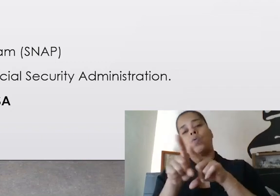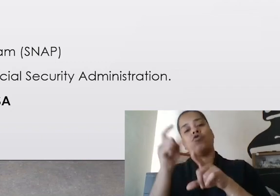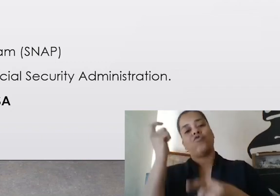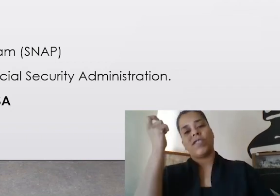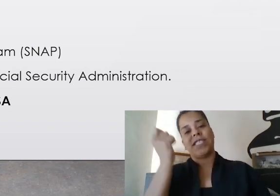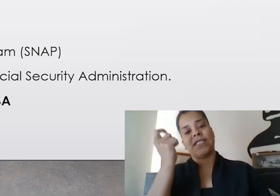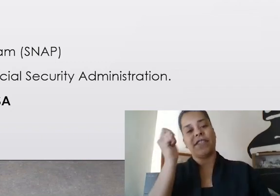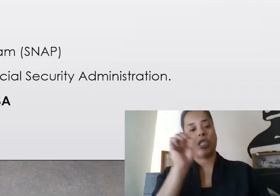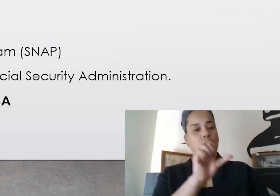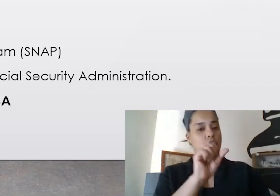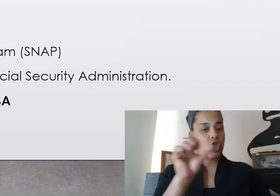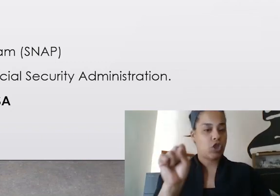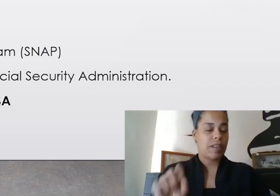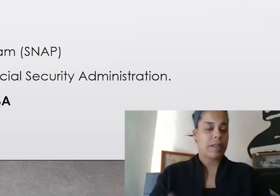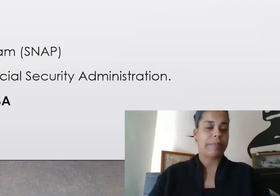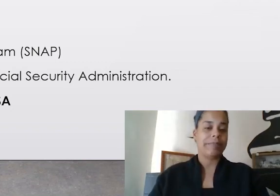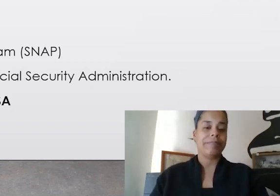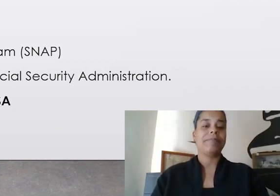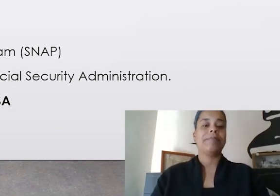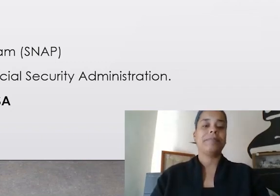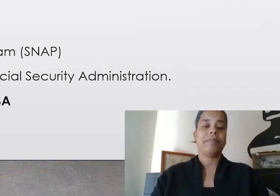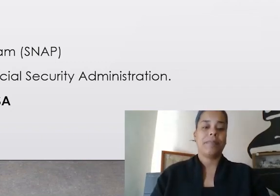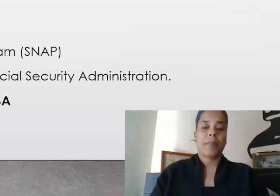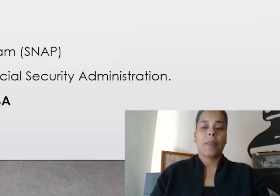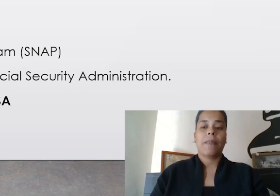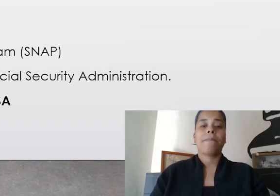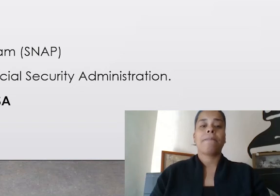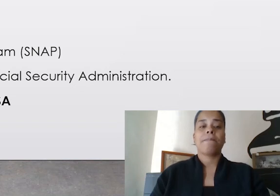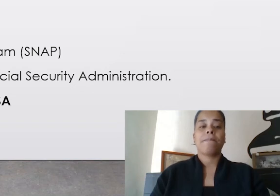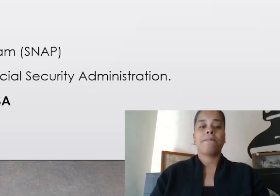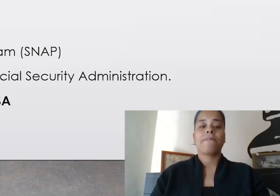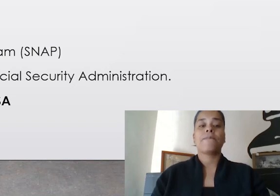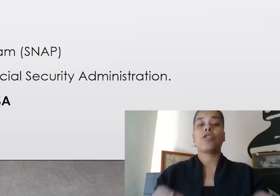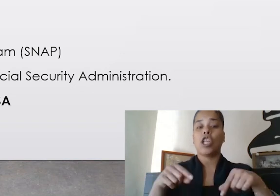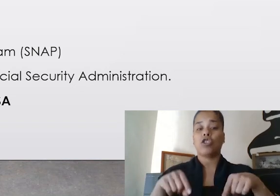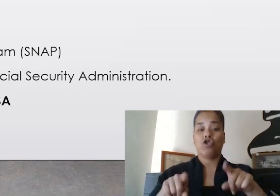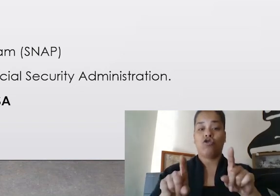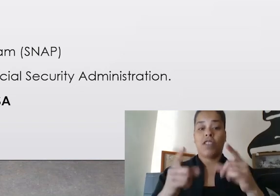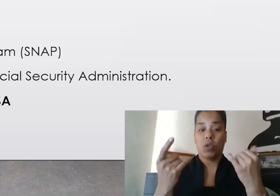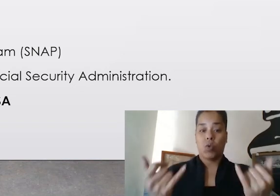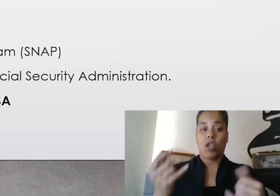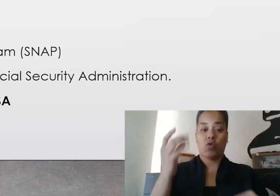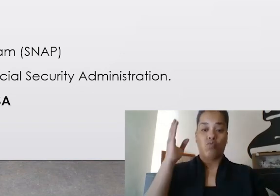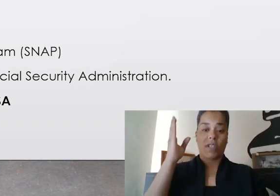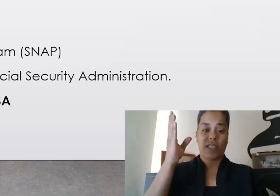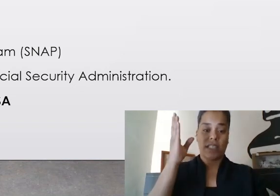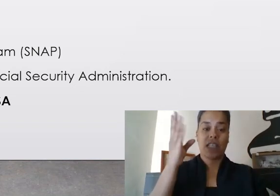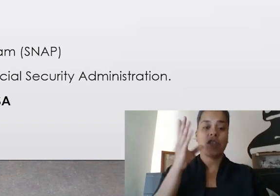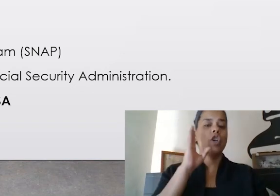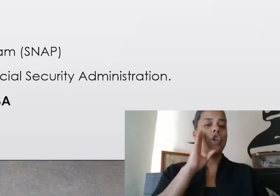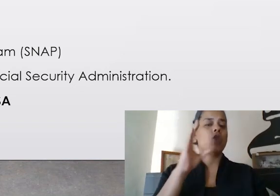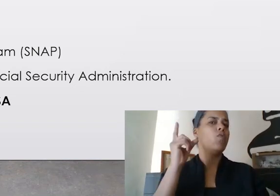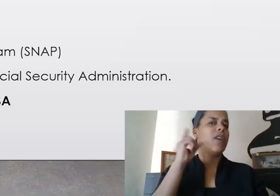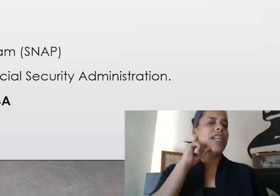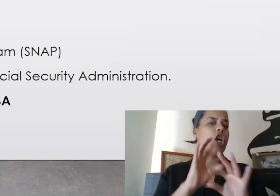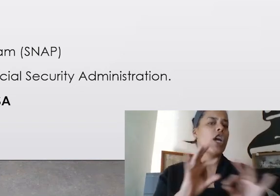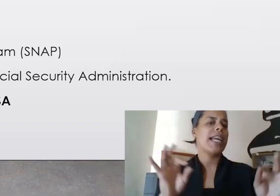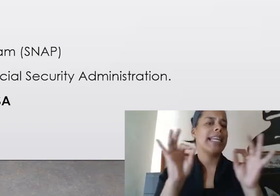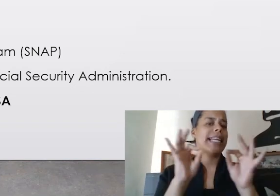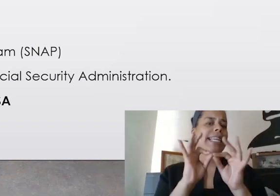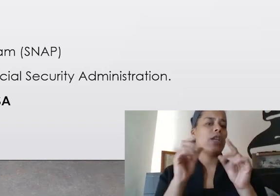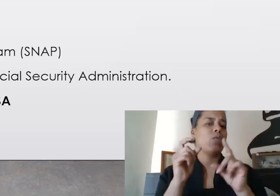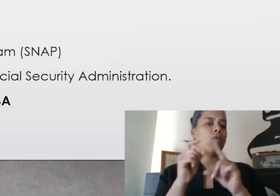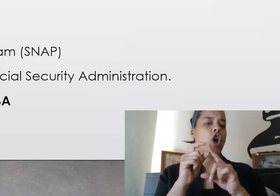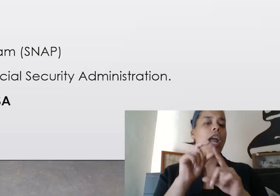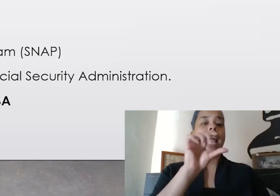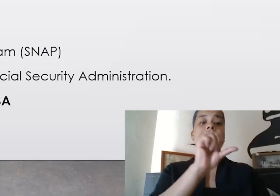Security benefits. So throughout the presentation today, you're going to hear a keyword, which is Social Security